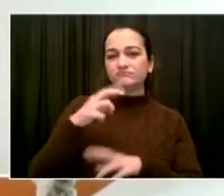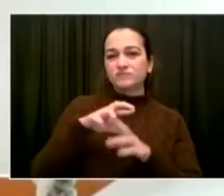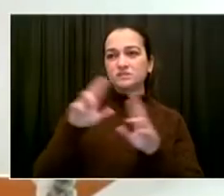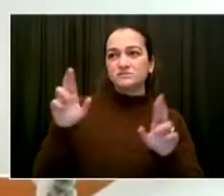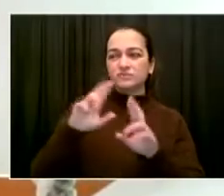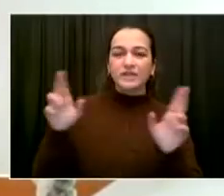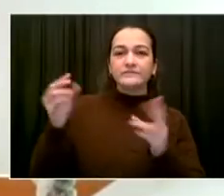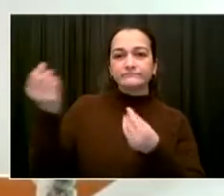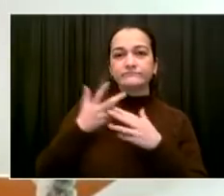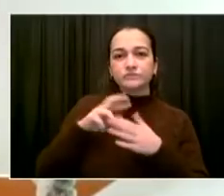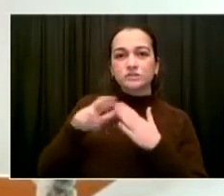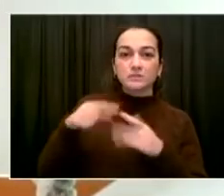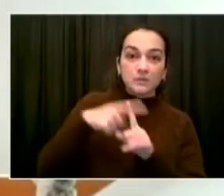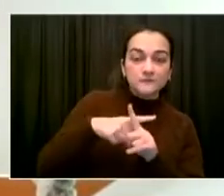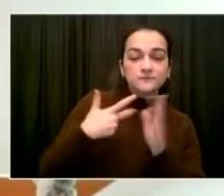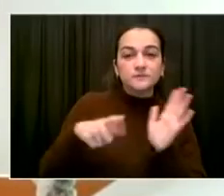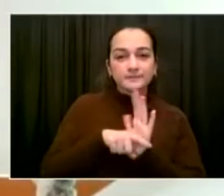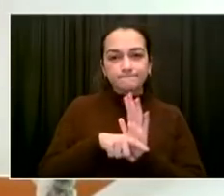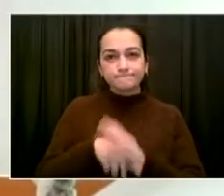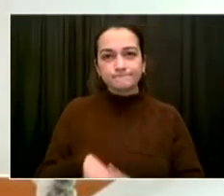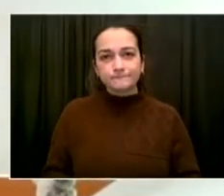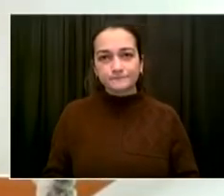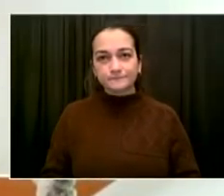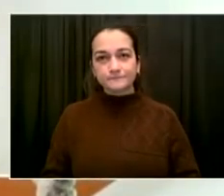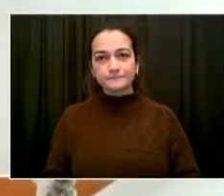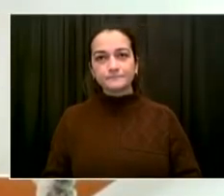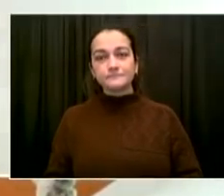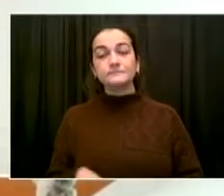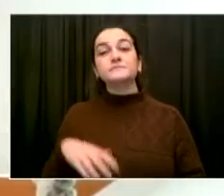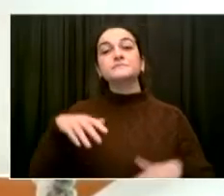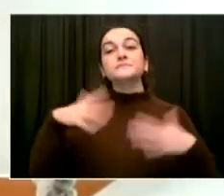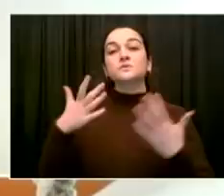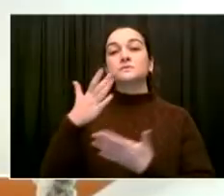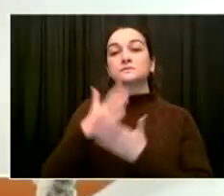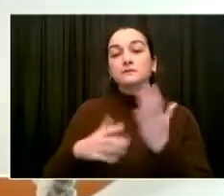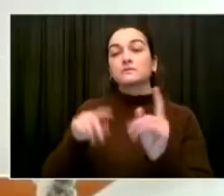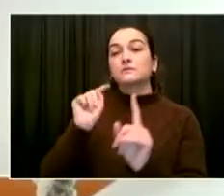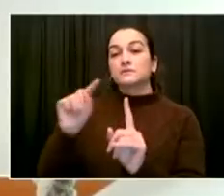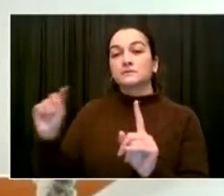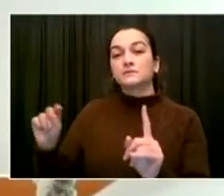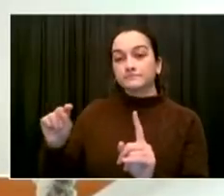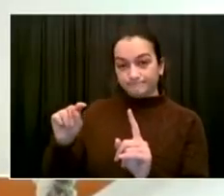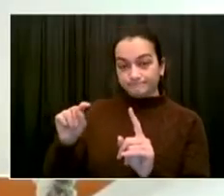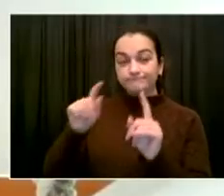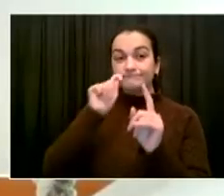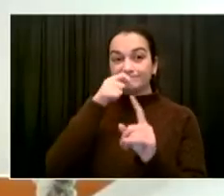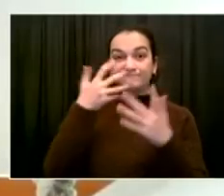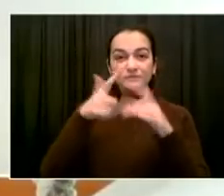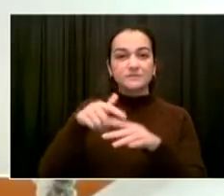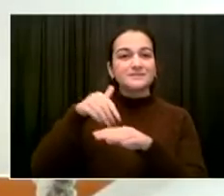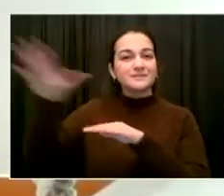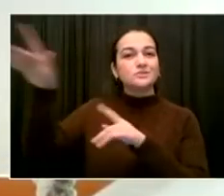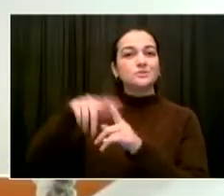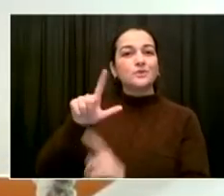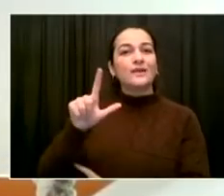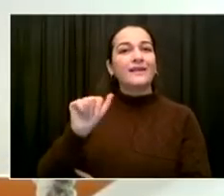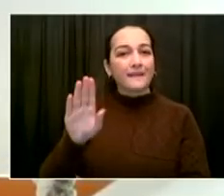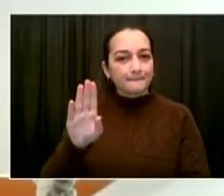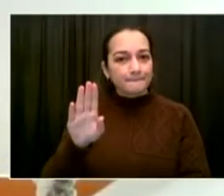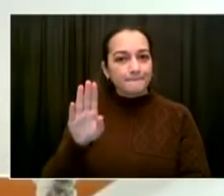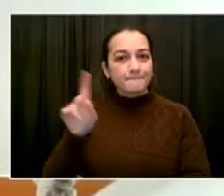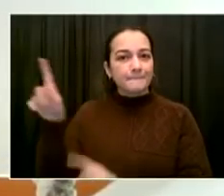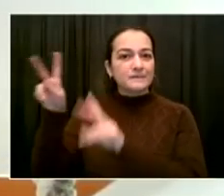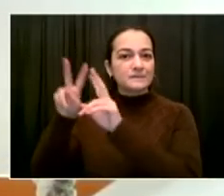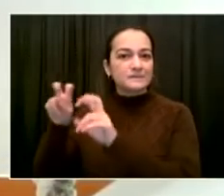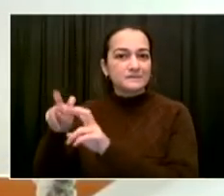of advice I'd have for you, Katie, if you want a fast turnaround time, come to one of my sites. Come to one of our city-run sites. Many of our sites will turn a result around for you